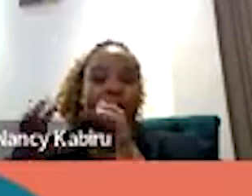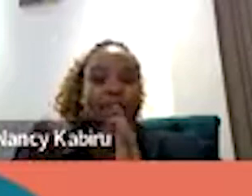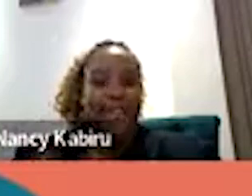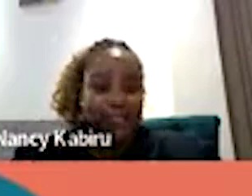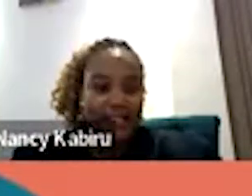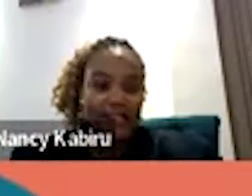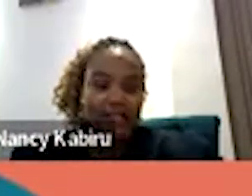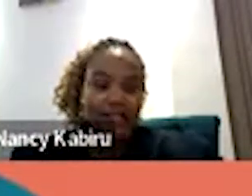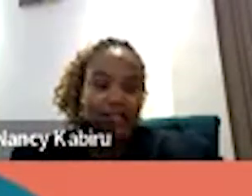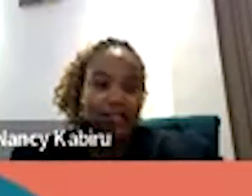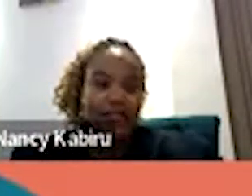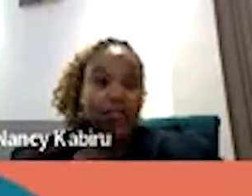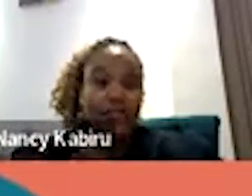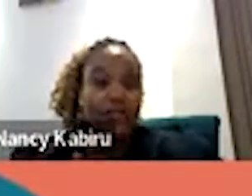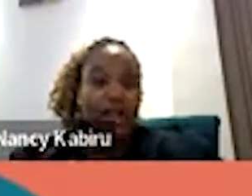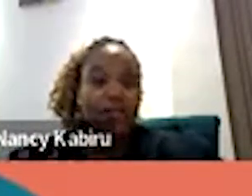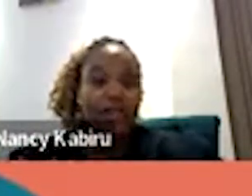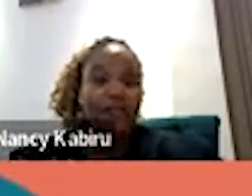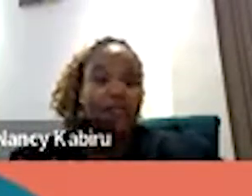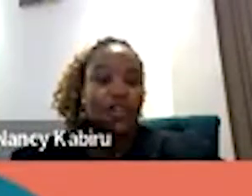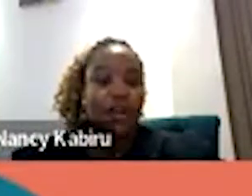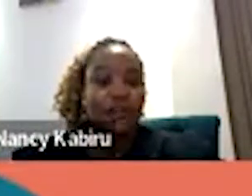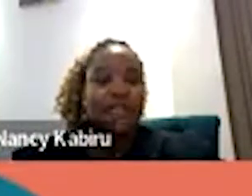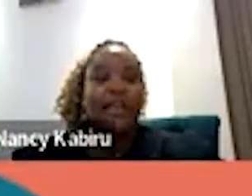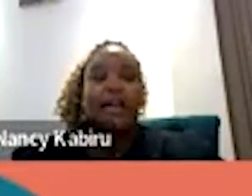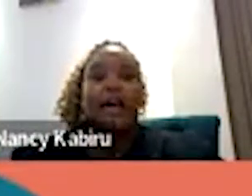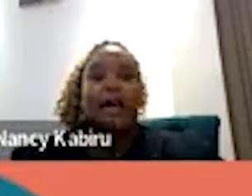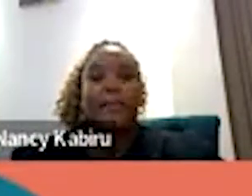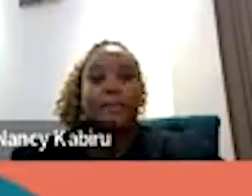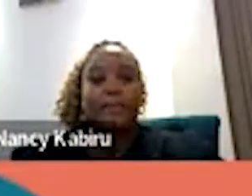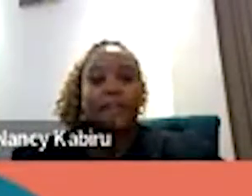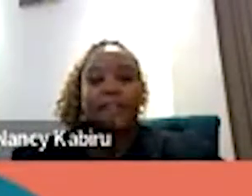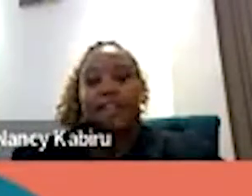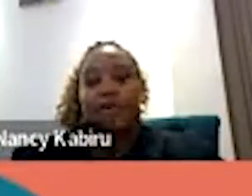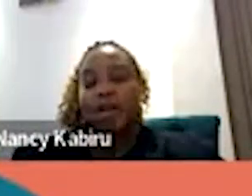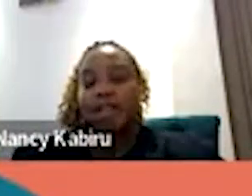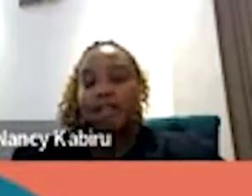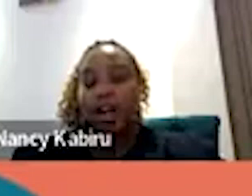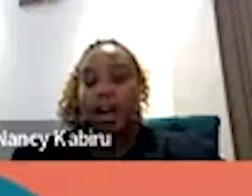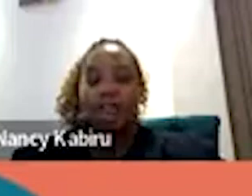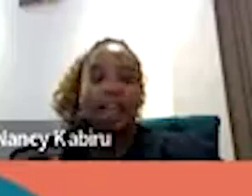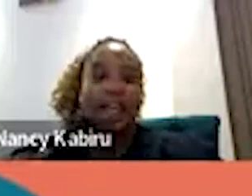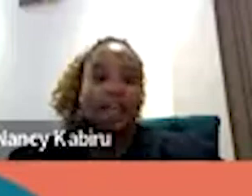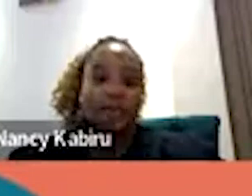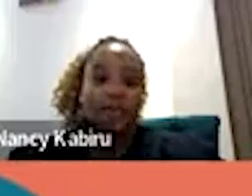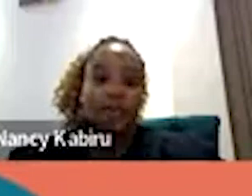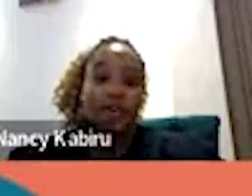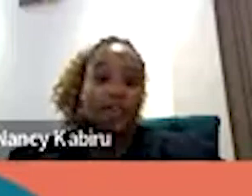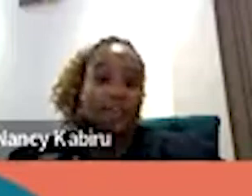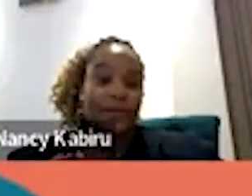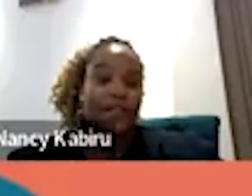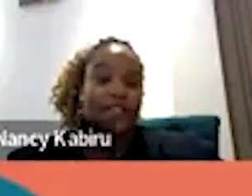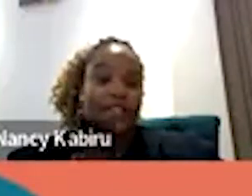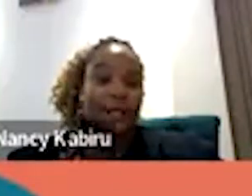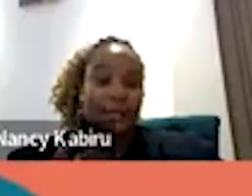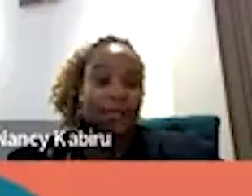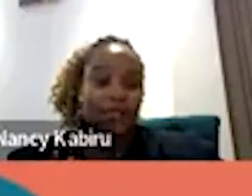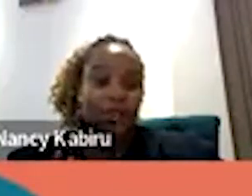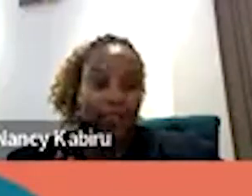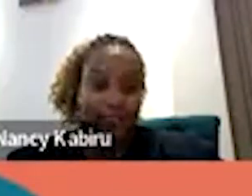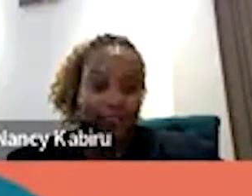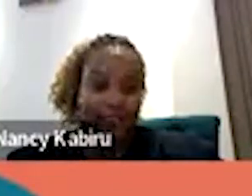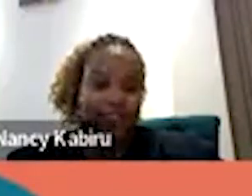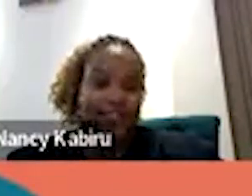able to adjust for those who are looking for jobs, then you will have a likelihood of